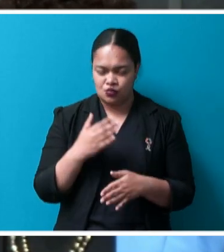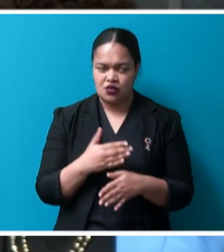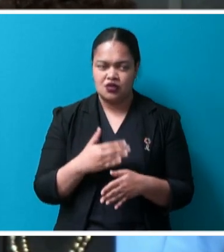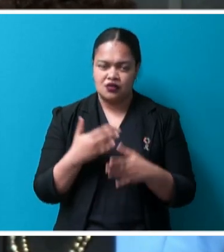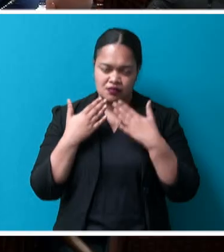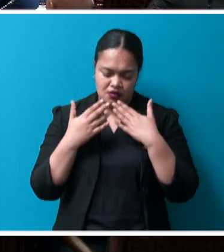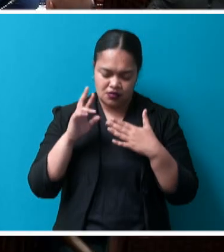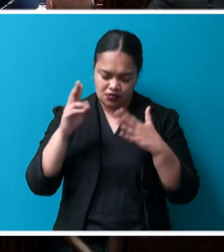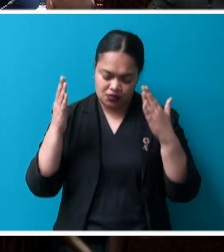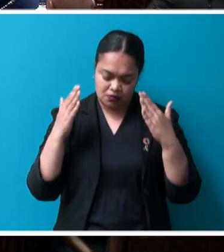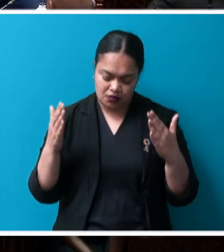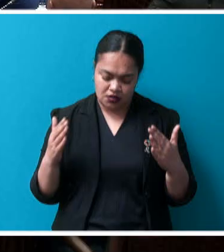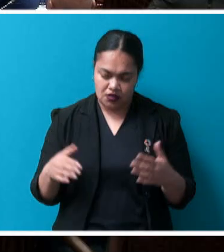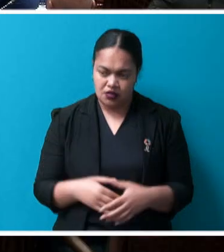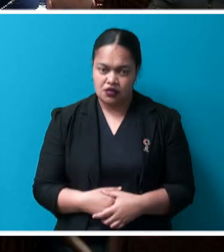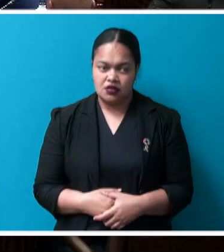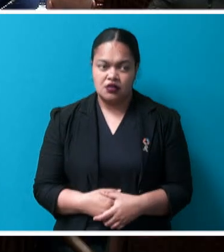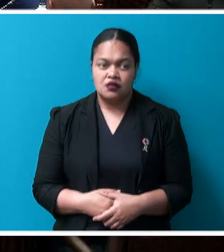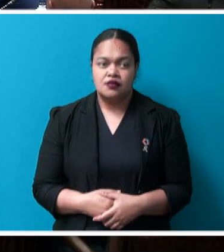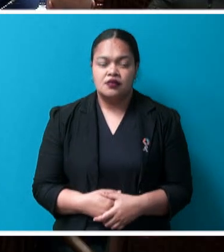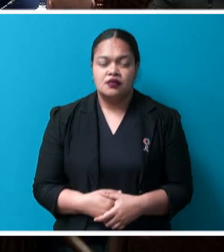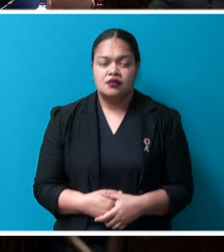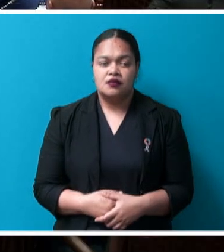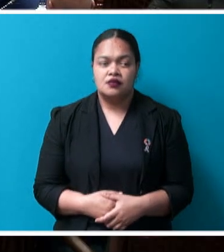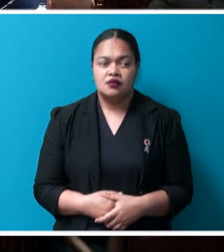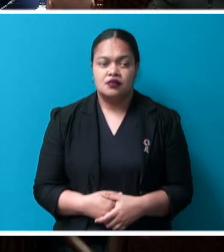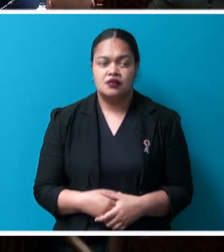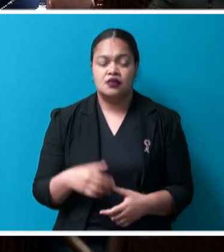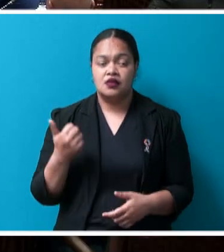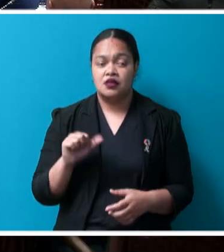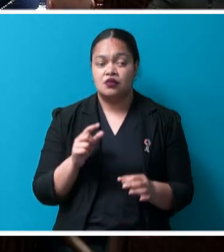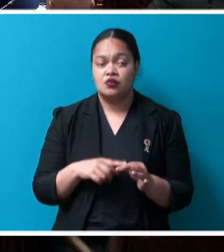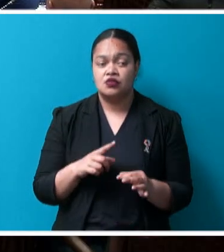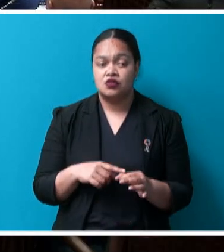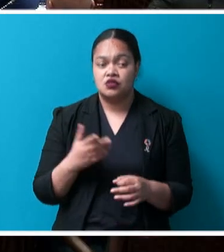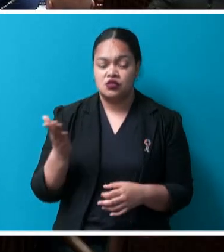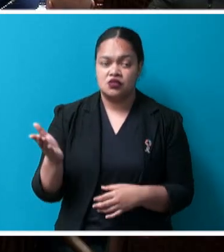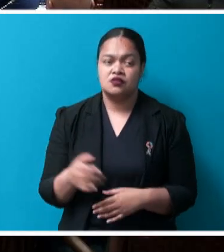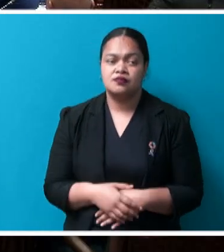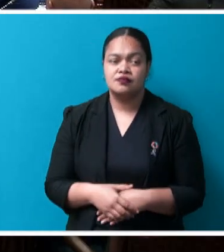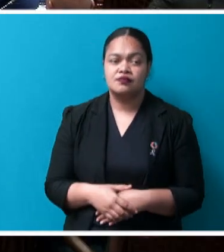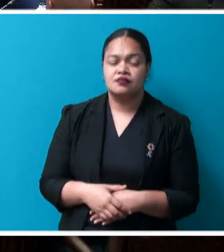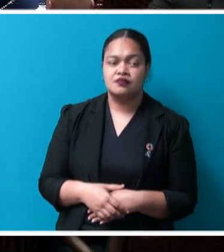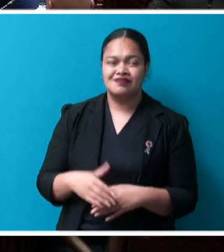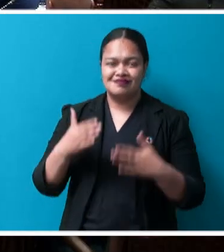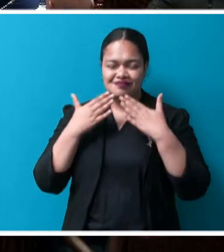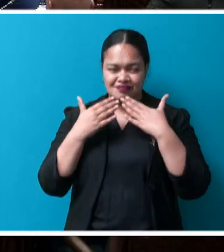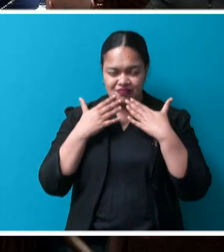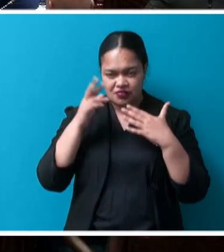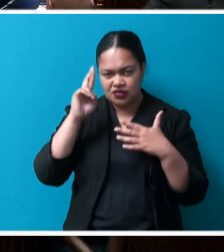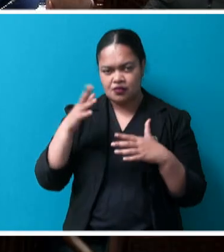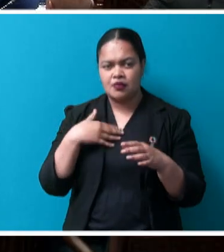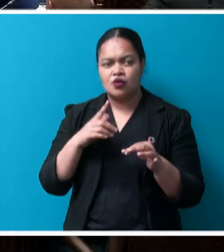Mr. Speaker. Thank the Honourable Minister. The supplementary, Honourable Kumar. Thank you, sir. My question